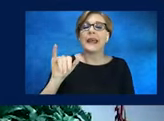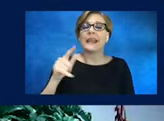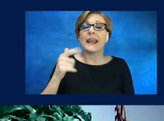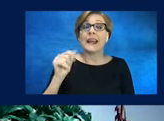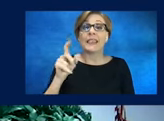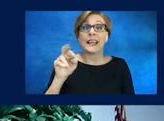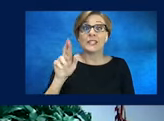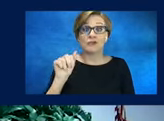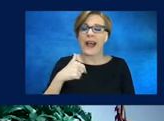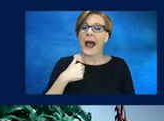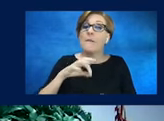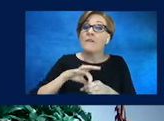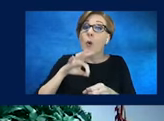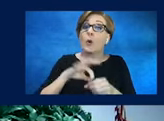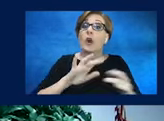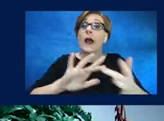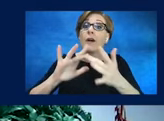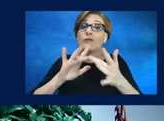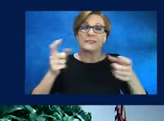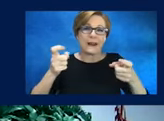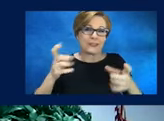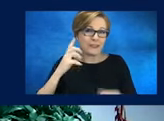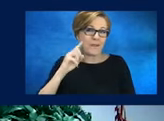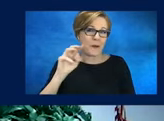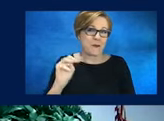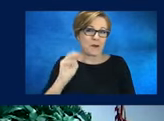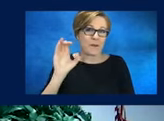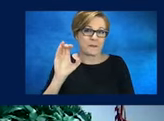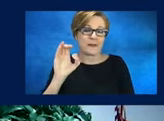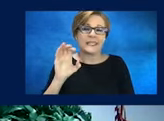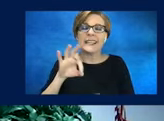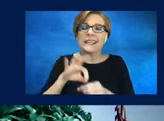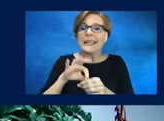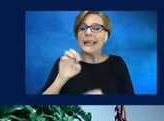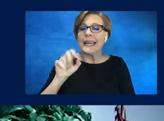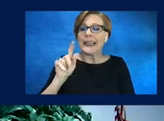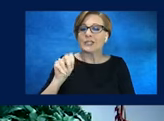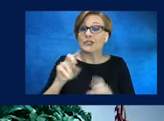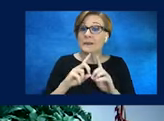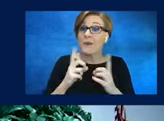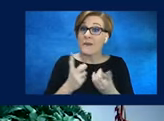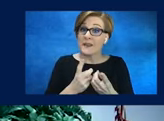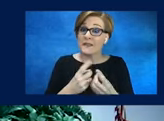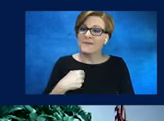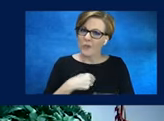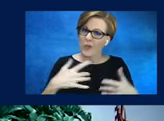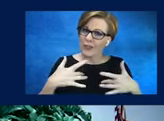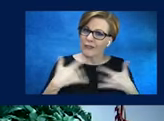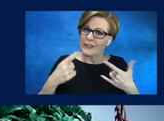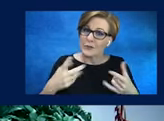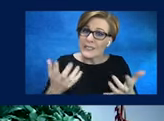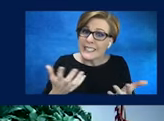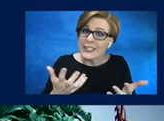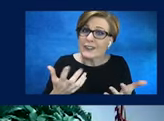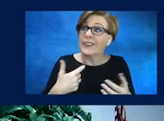am the Voter Outreach Manager for Maricopa County Elections Department. And we're so glad that you're here so that we can provide election